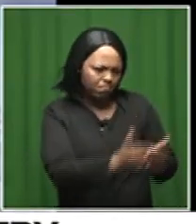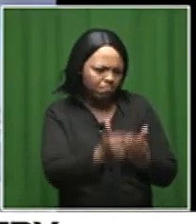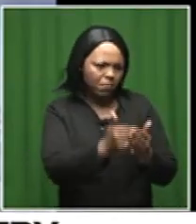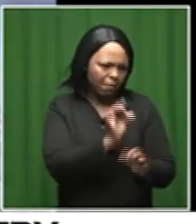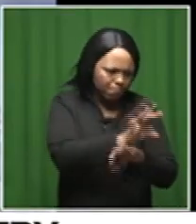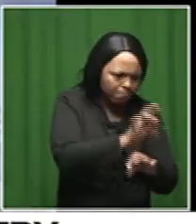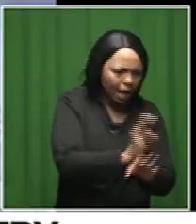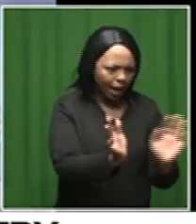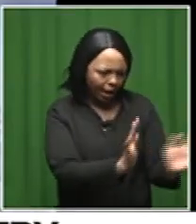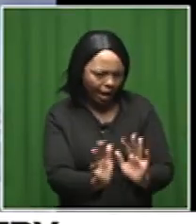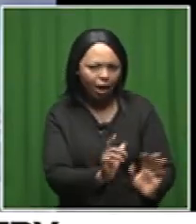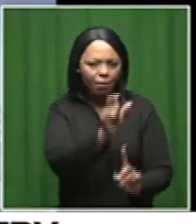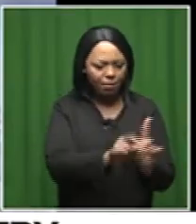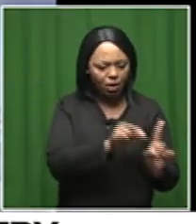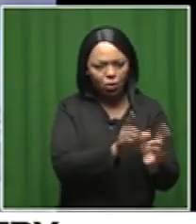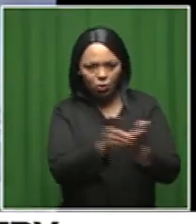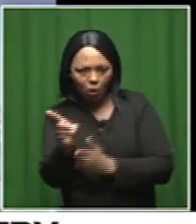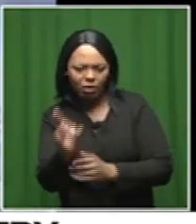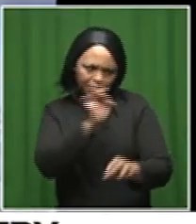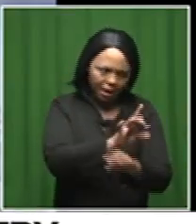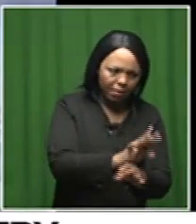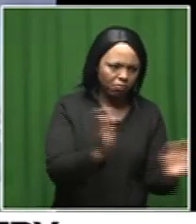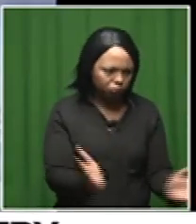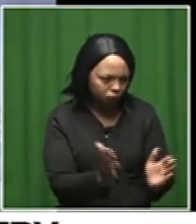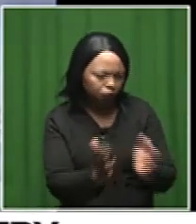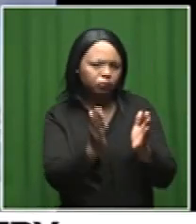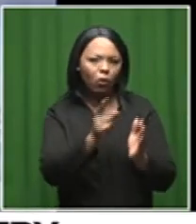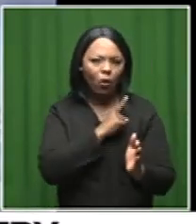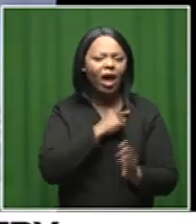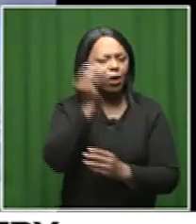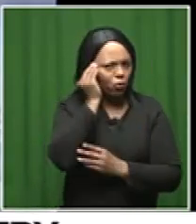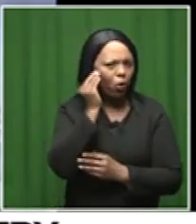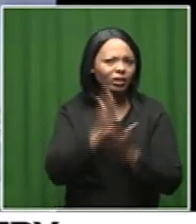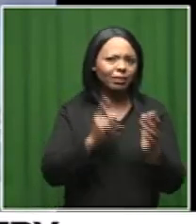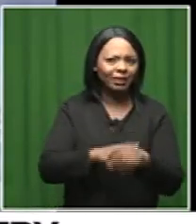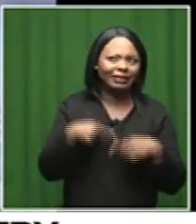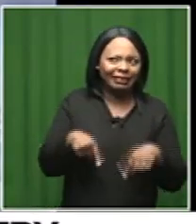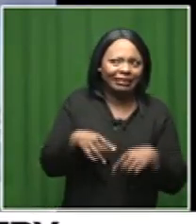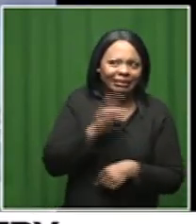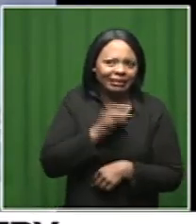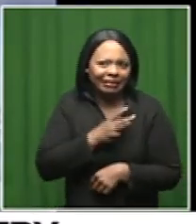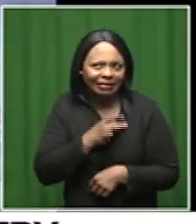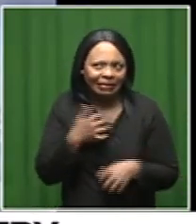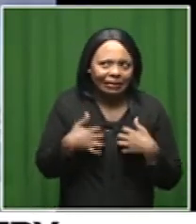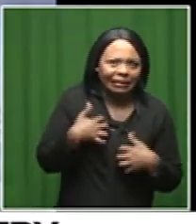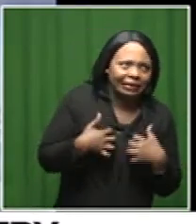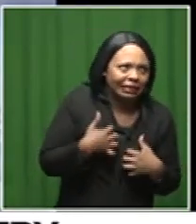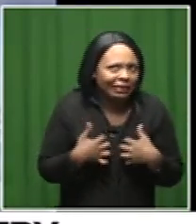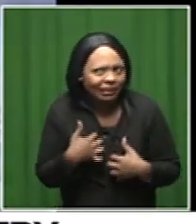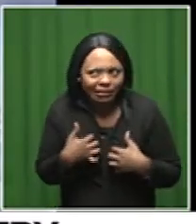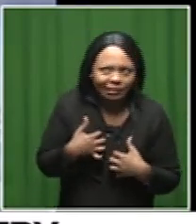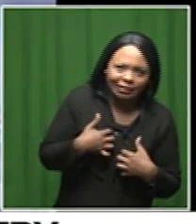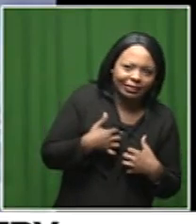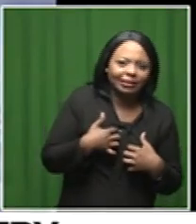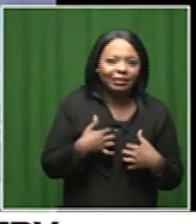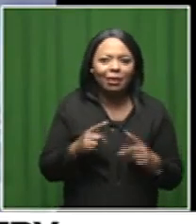our donors throughout the process, because we do understand that they get a bit nervous. But in the end, like Mfundo, they come